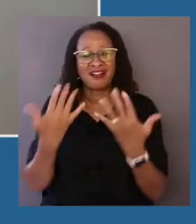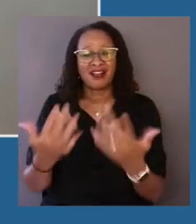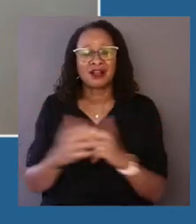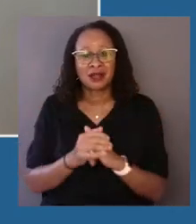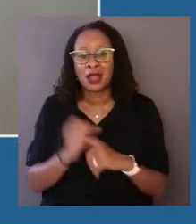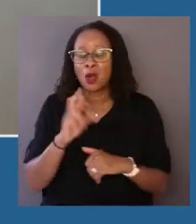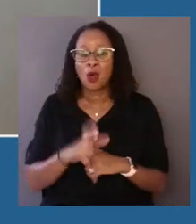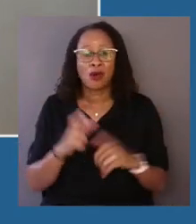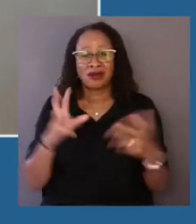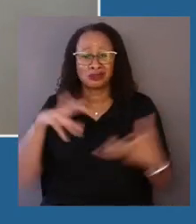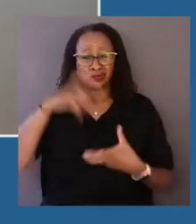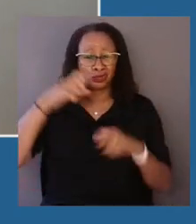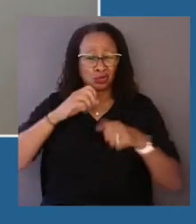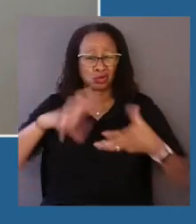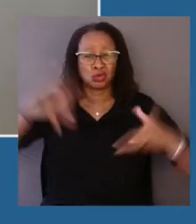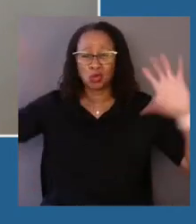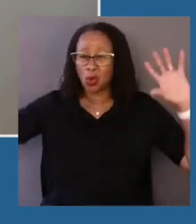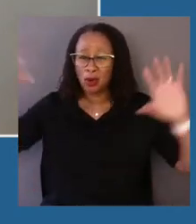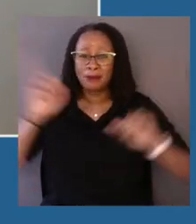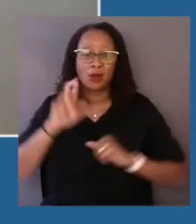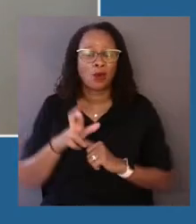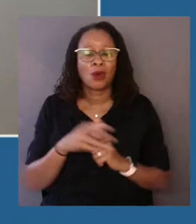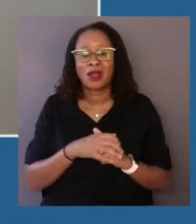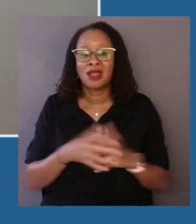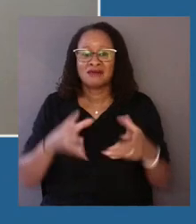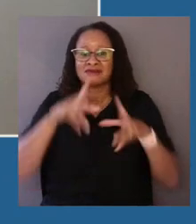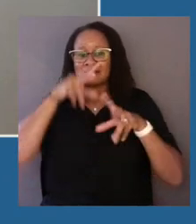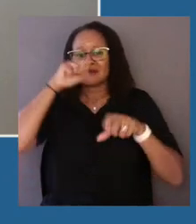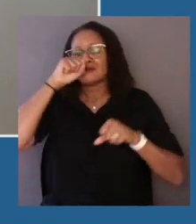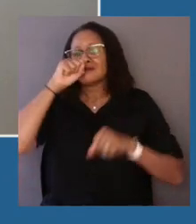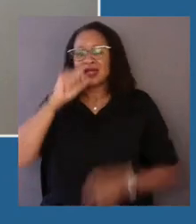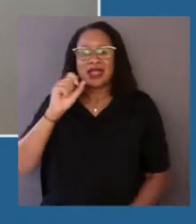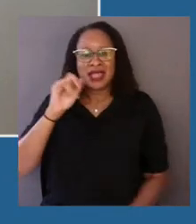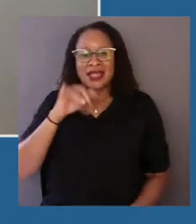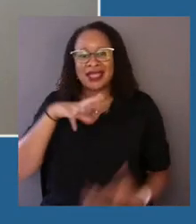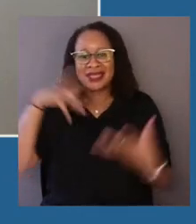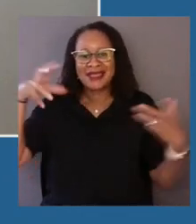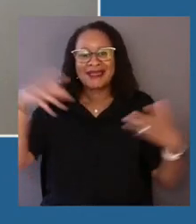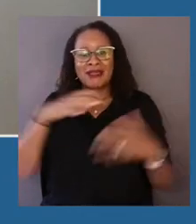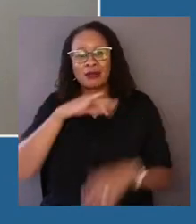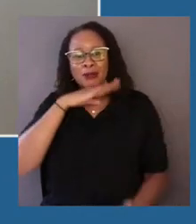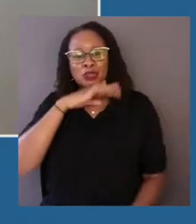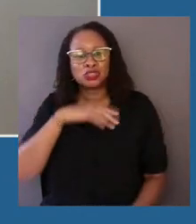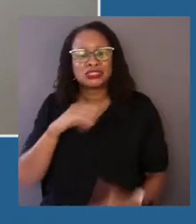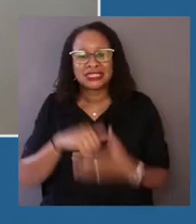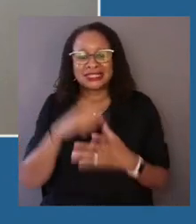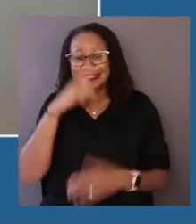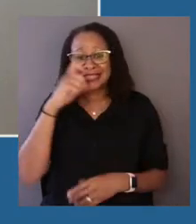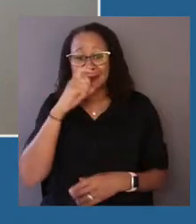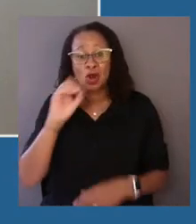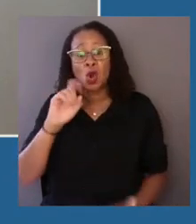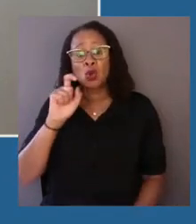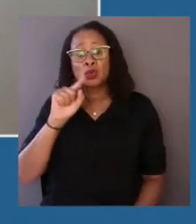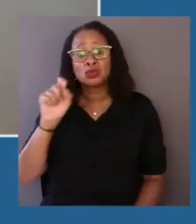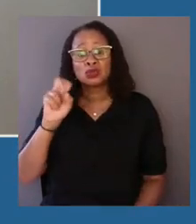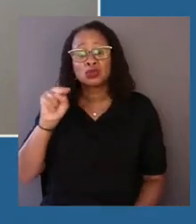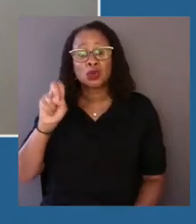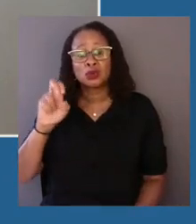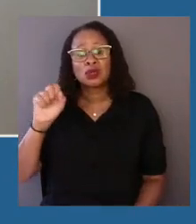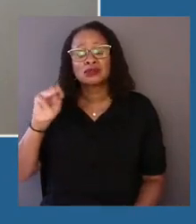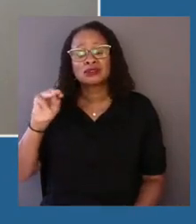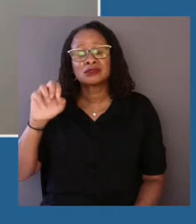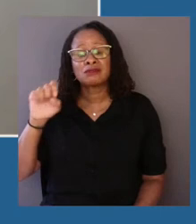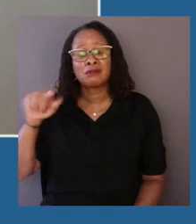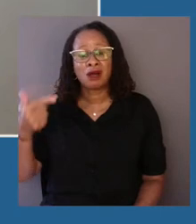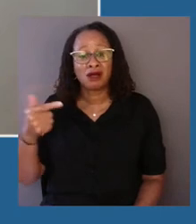or you're breathing in deadly air pollution, ozone smog in the summer, you are incurring the health costs of